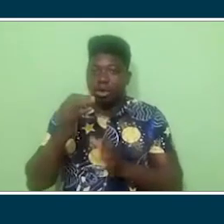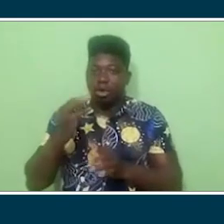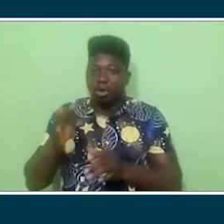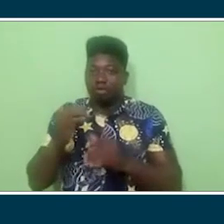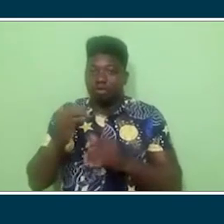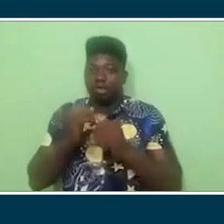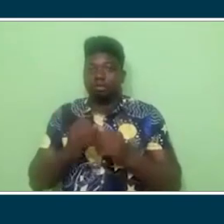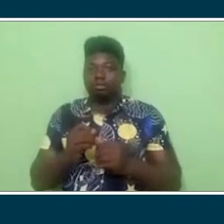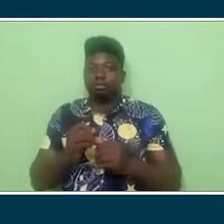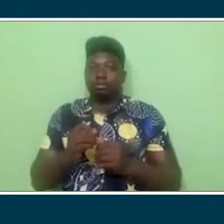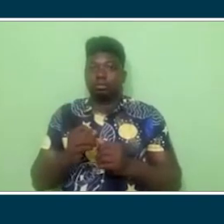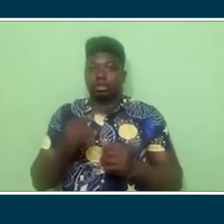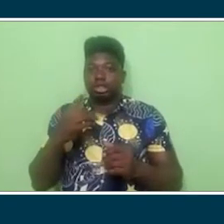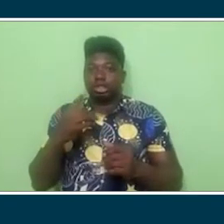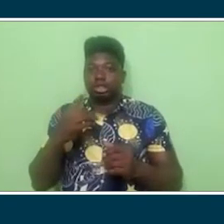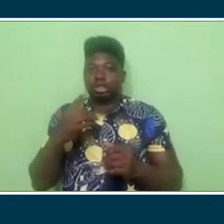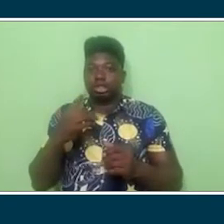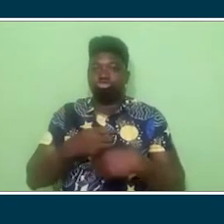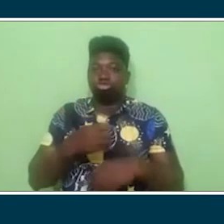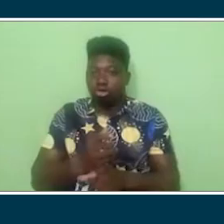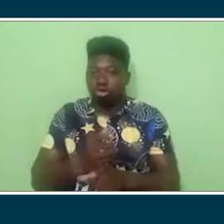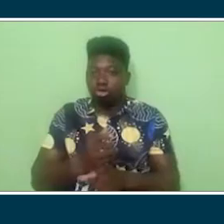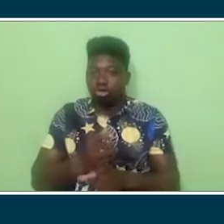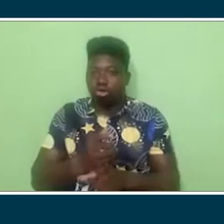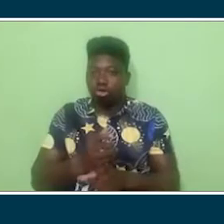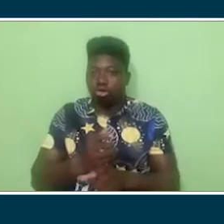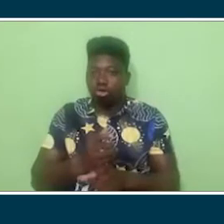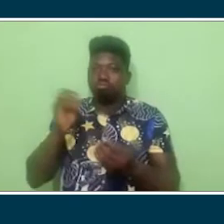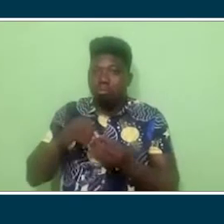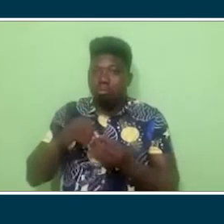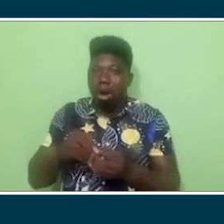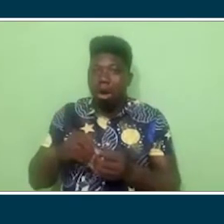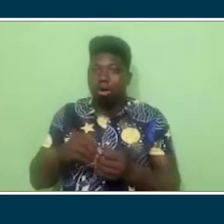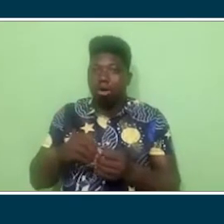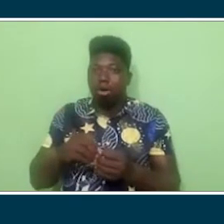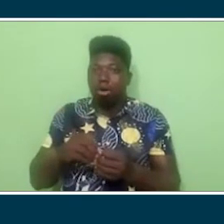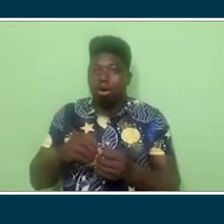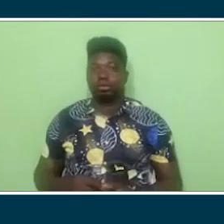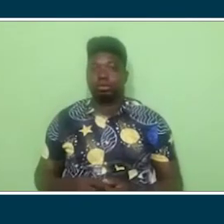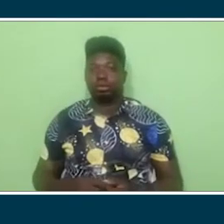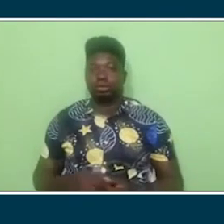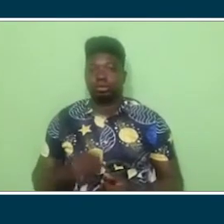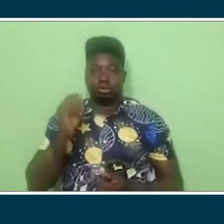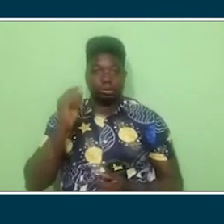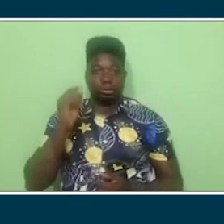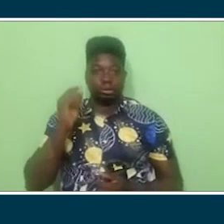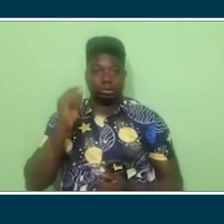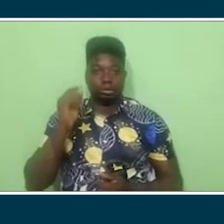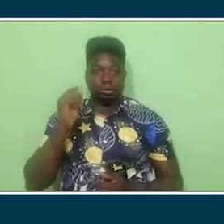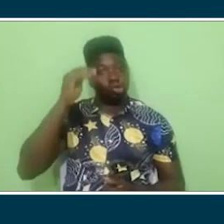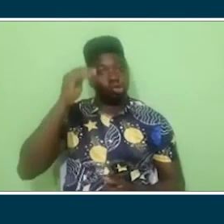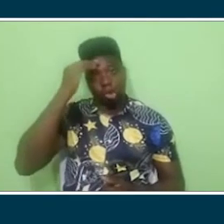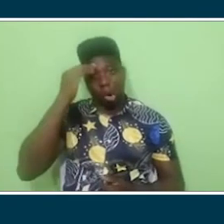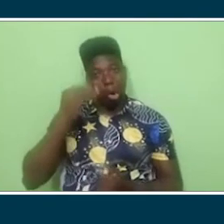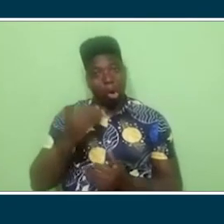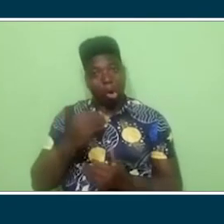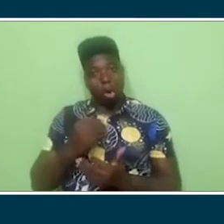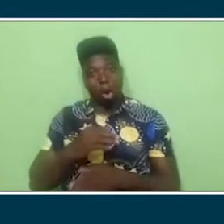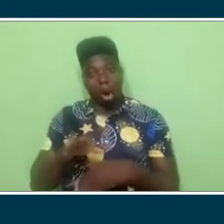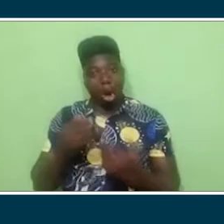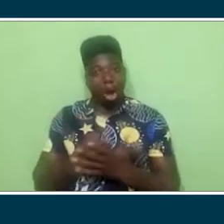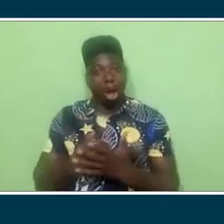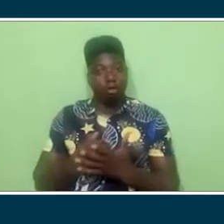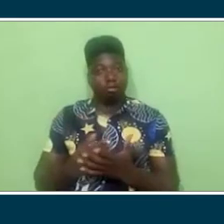more complex perspectives. And I think you have all signaled here that